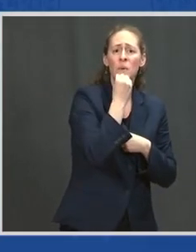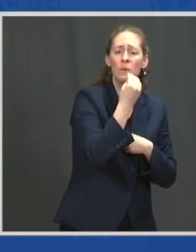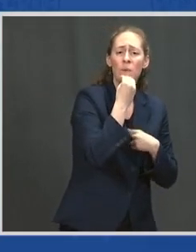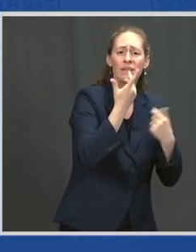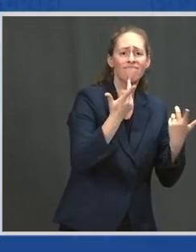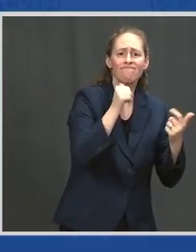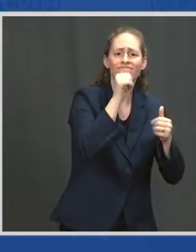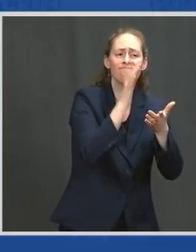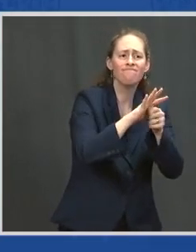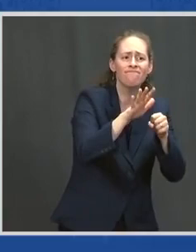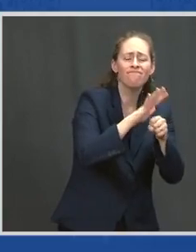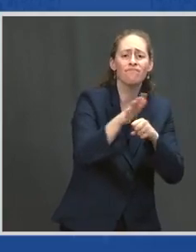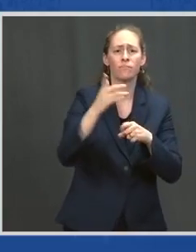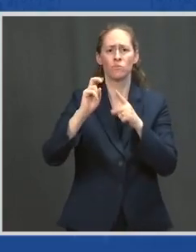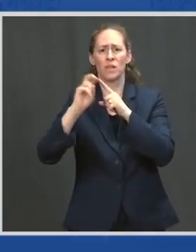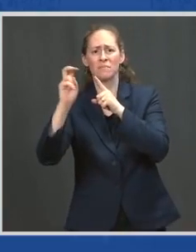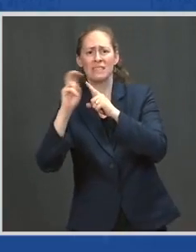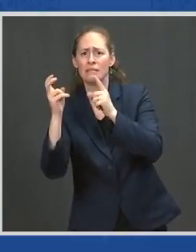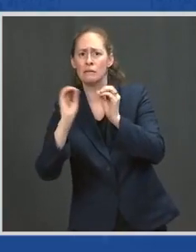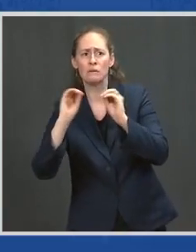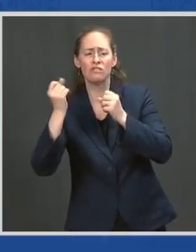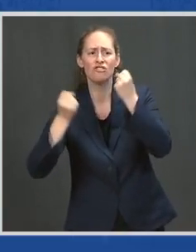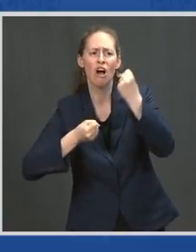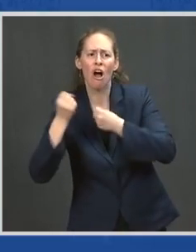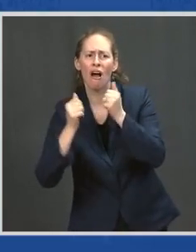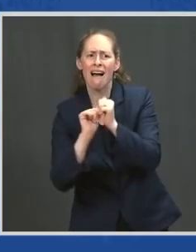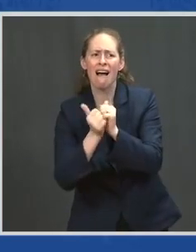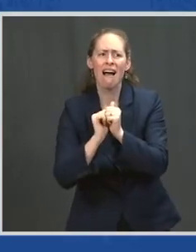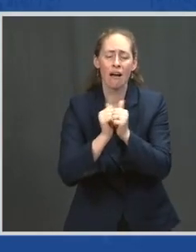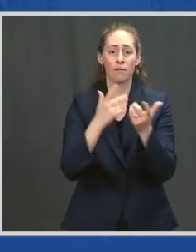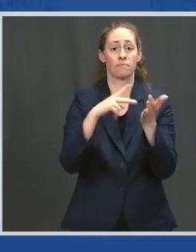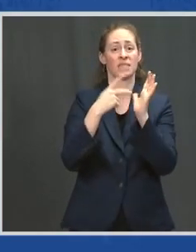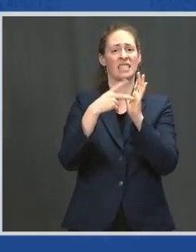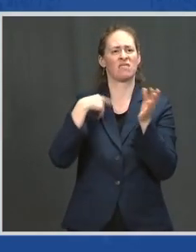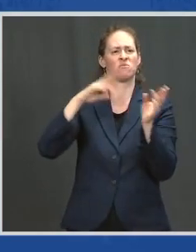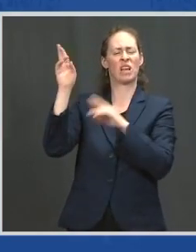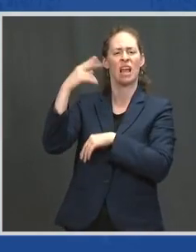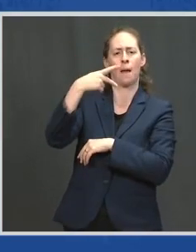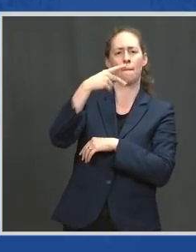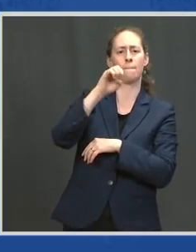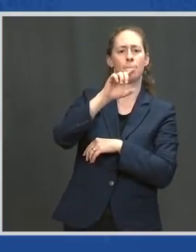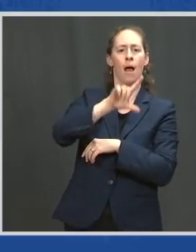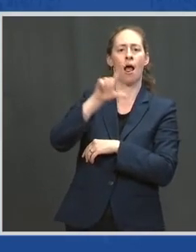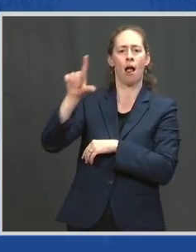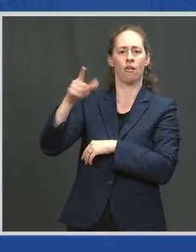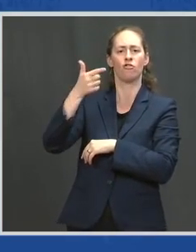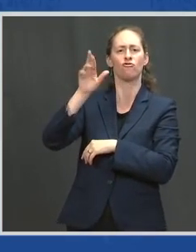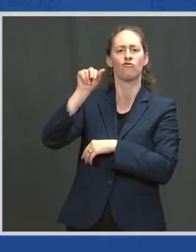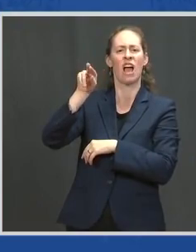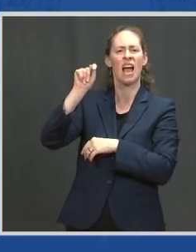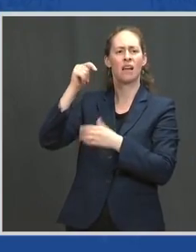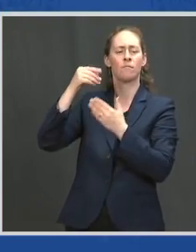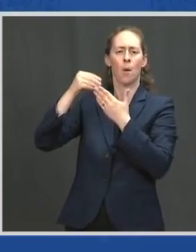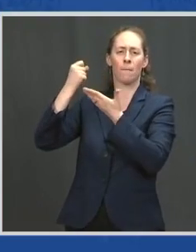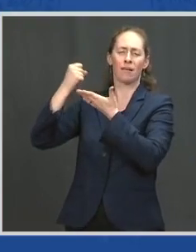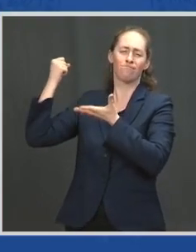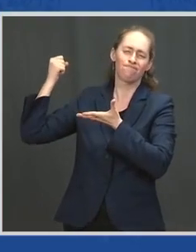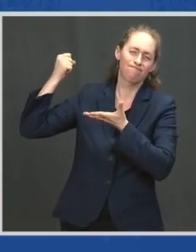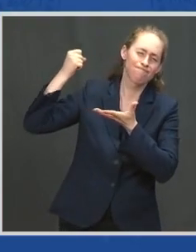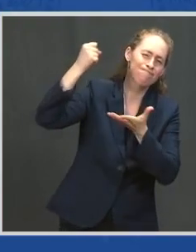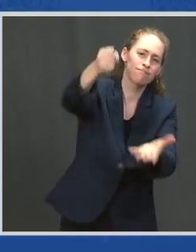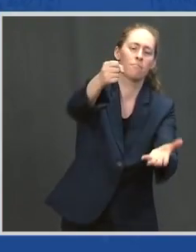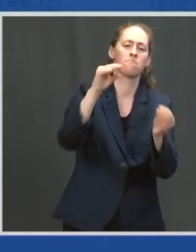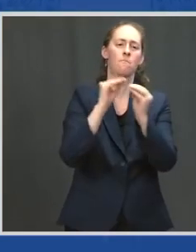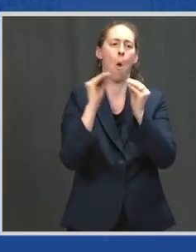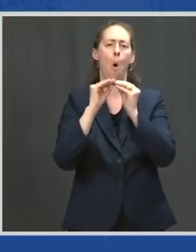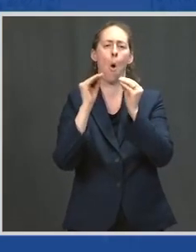to increase Pell Grants so they're qualified. Every student, it will make a gigantic difference.